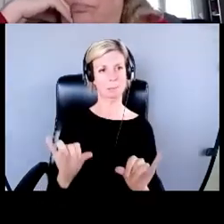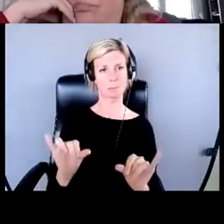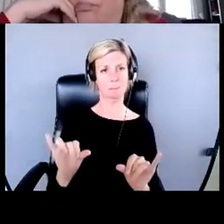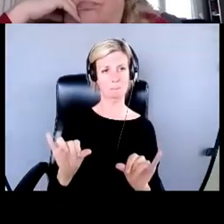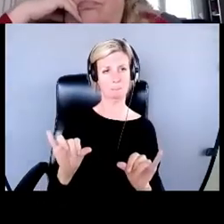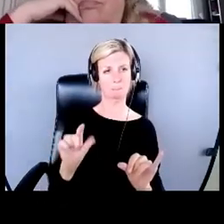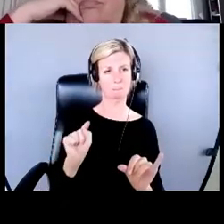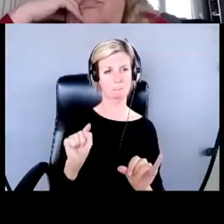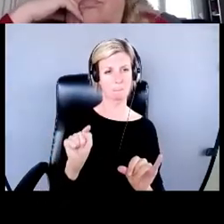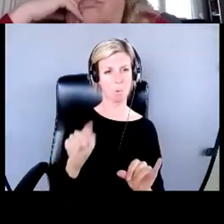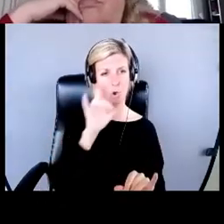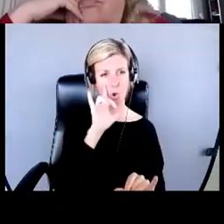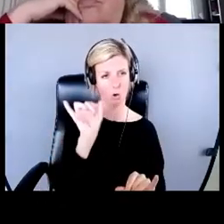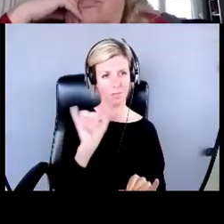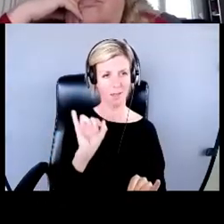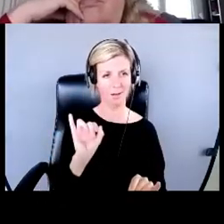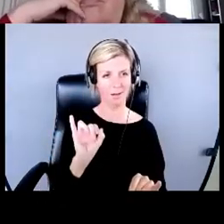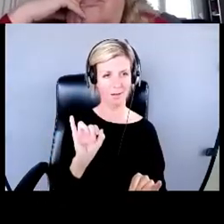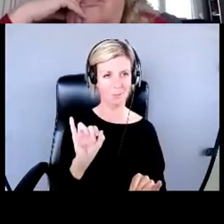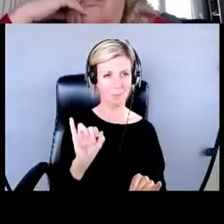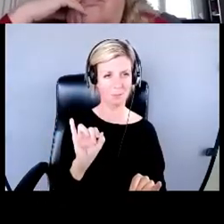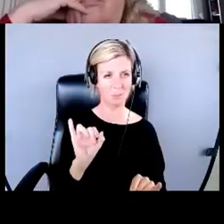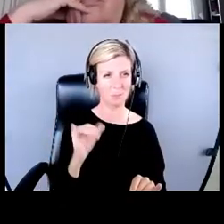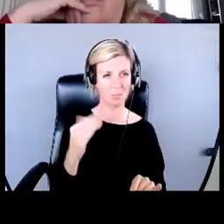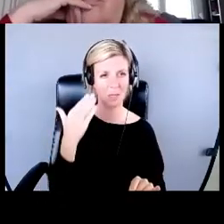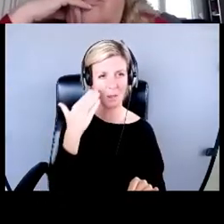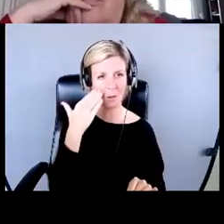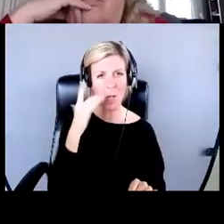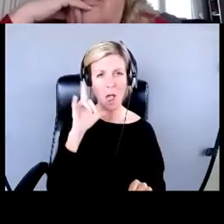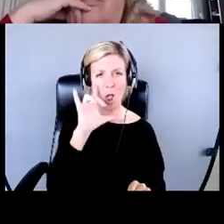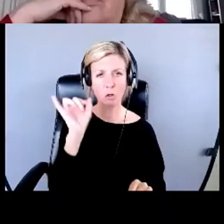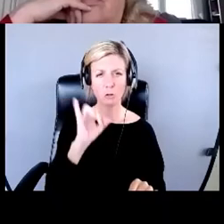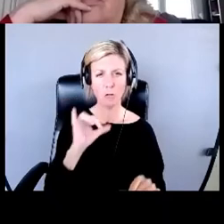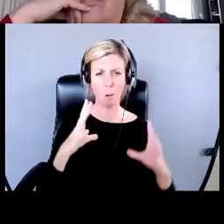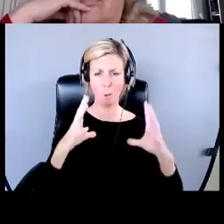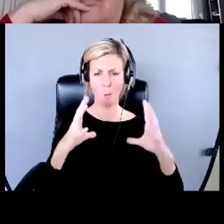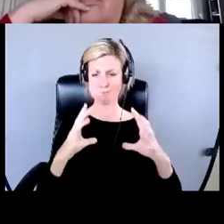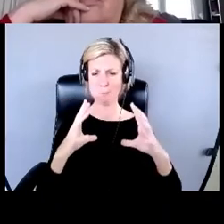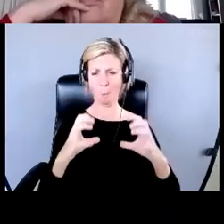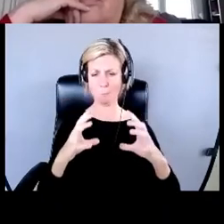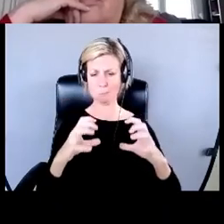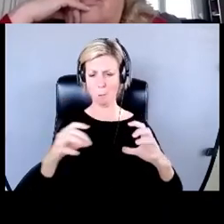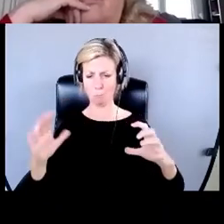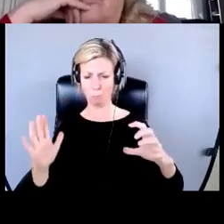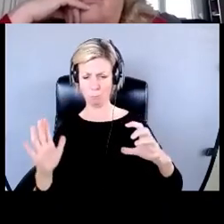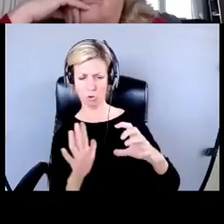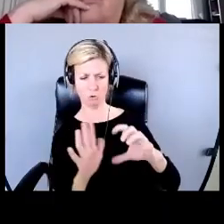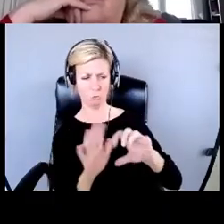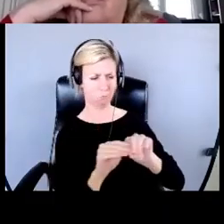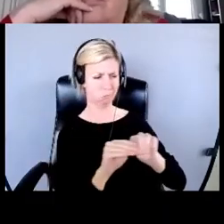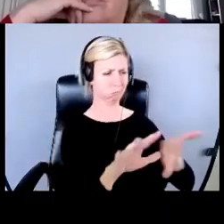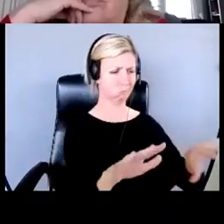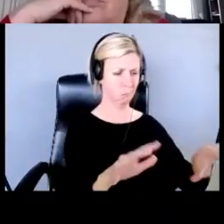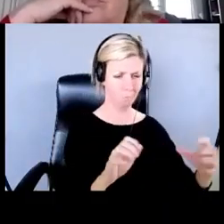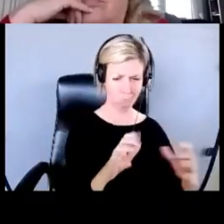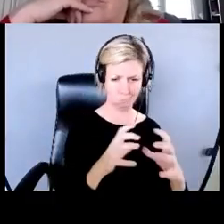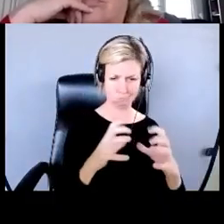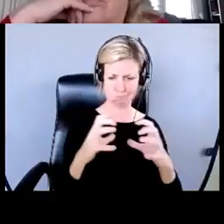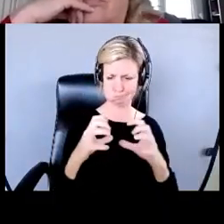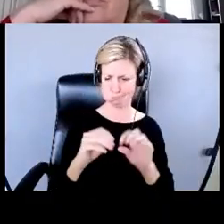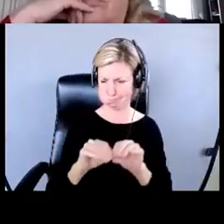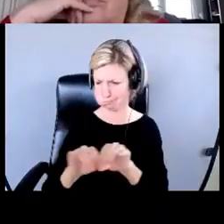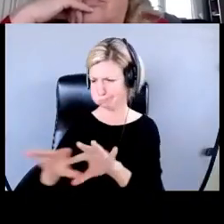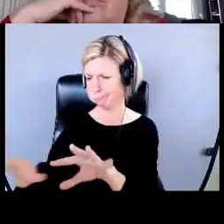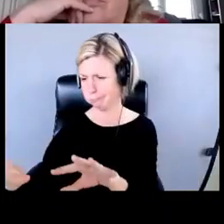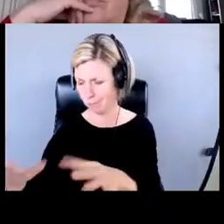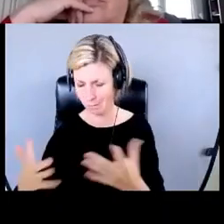an amoeba, you push in one direction and it spreads out another place. Everybody's connected, even if there's